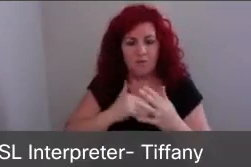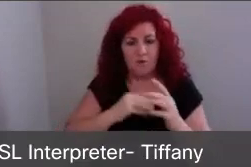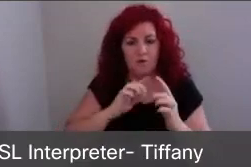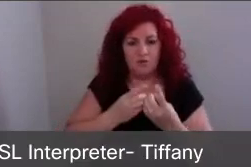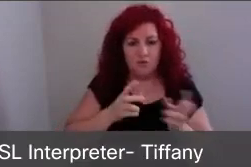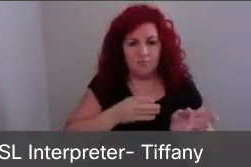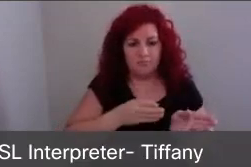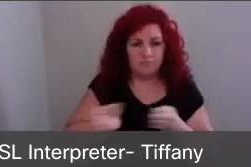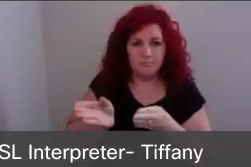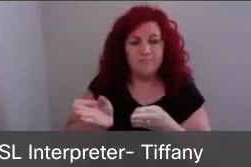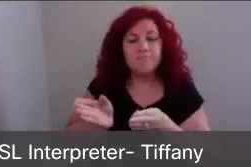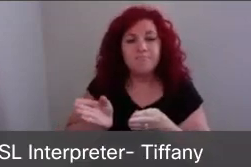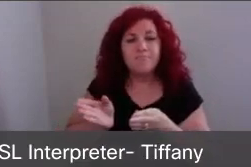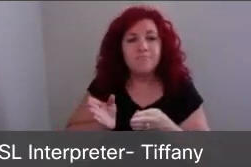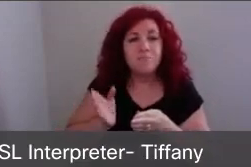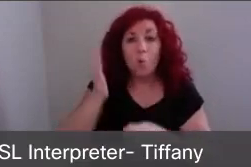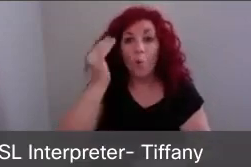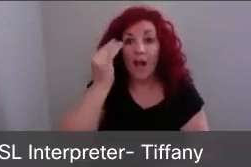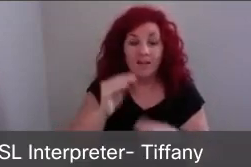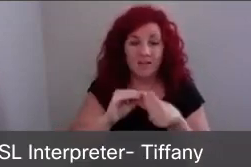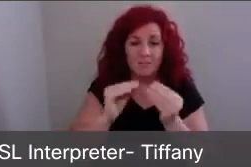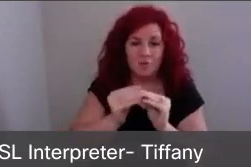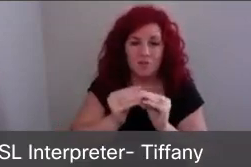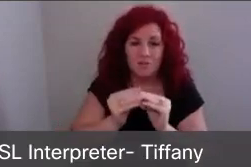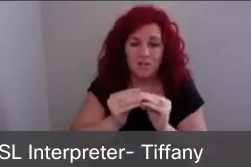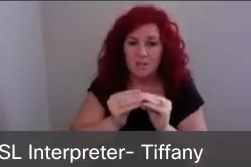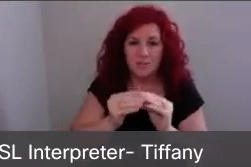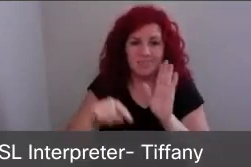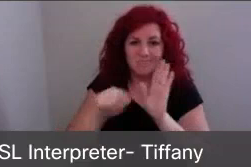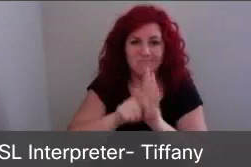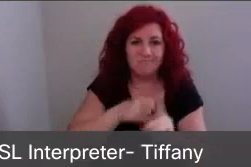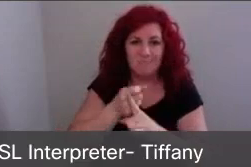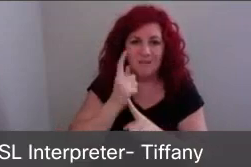there because of numbers, that would put us at a real disadvantage.